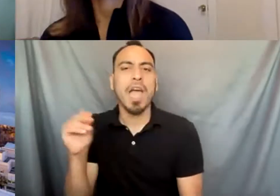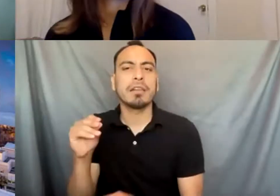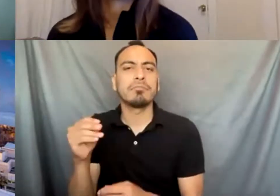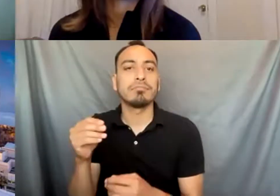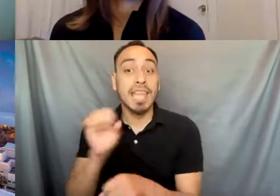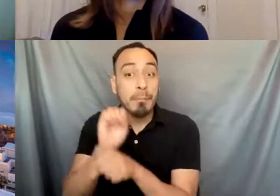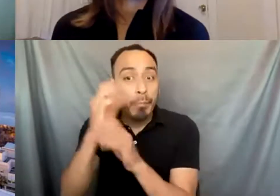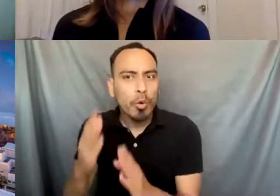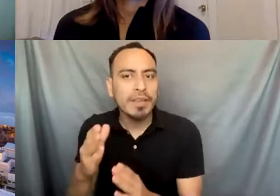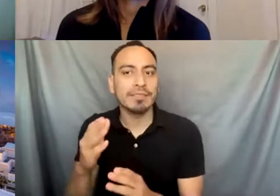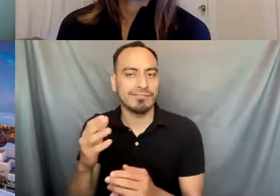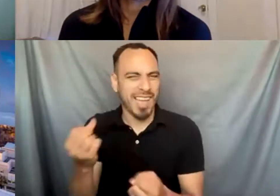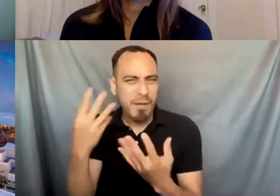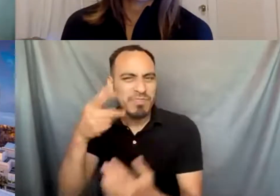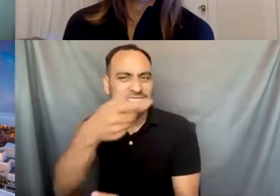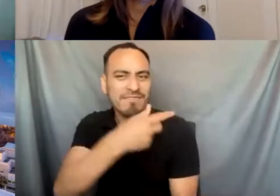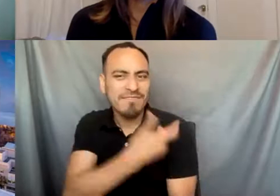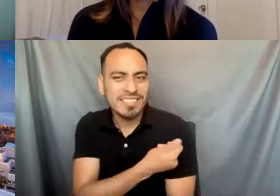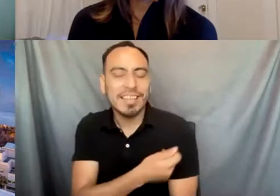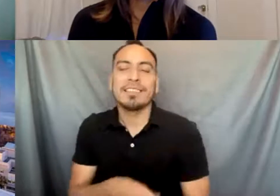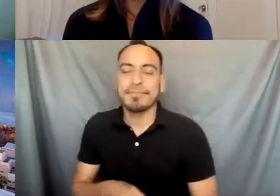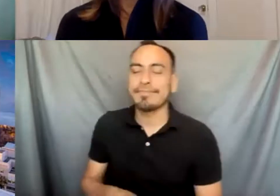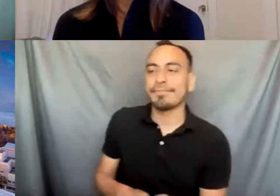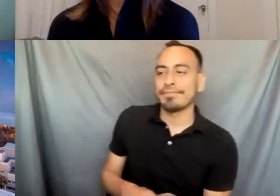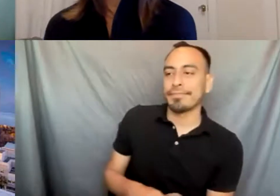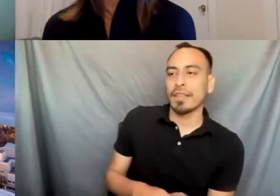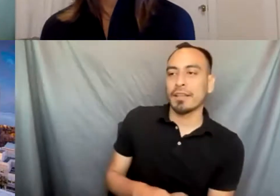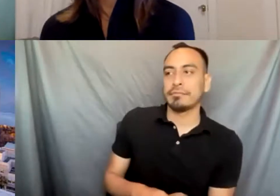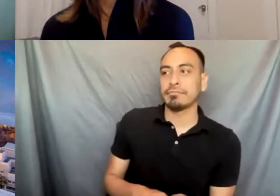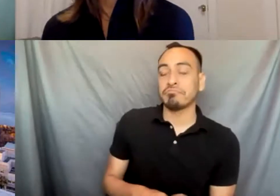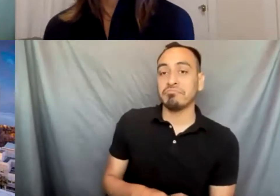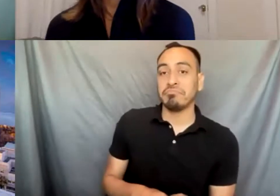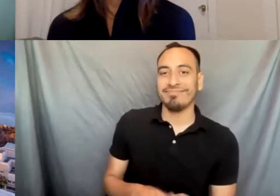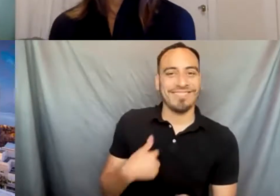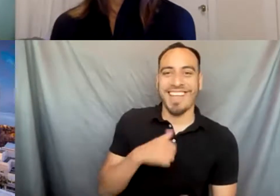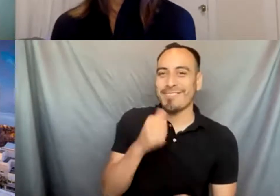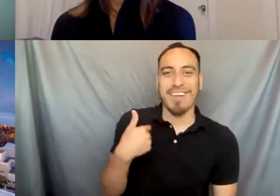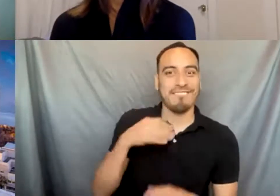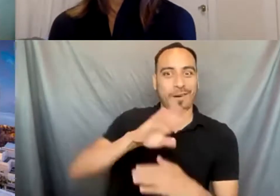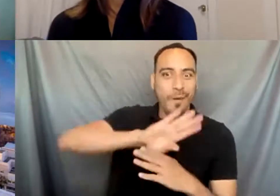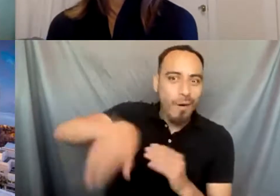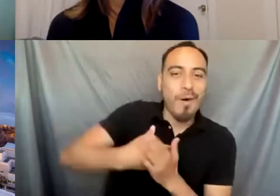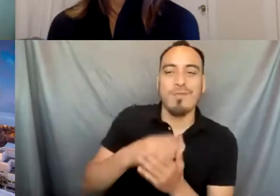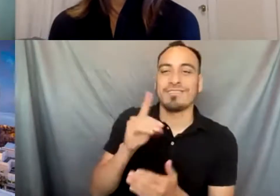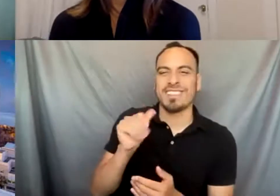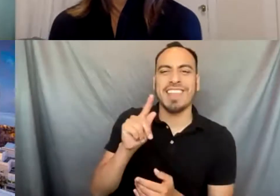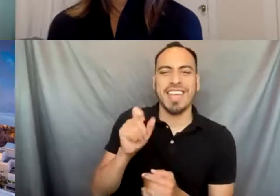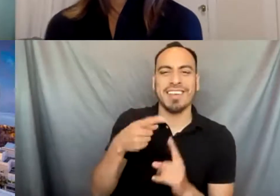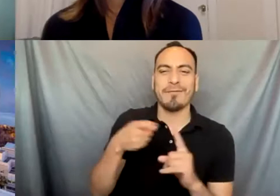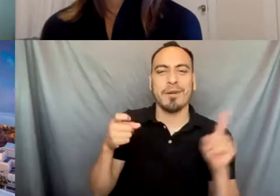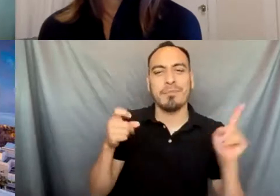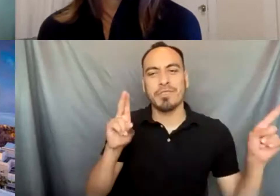vaccinated? So I don't have all the data from Davis, but I do have some, and I